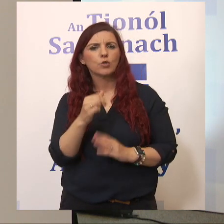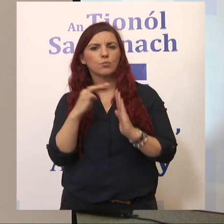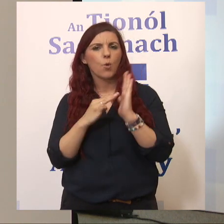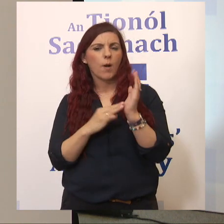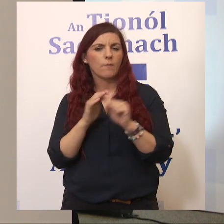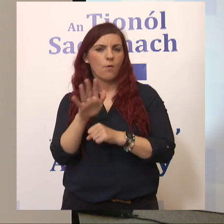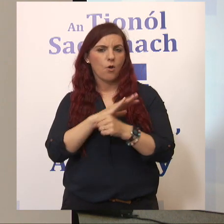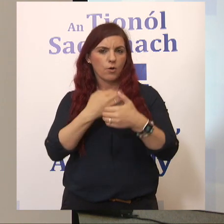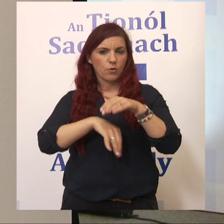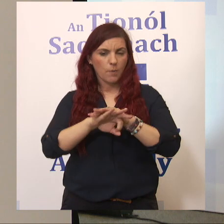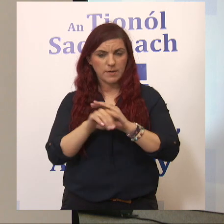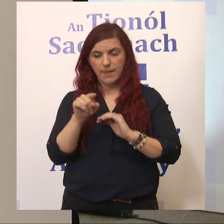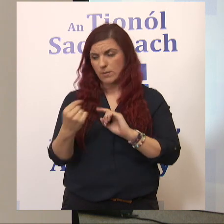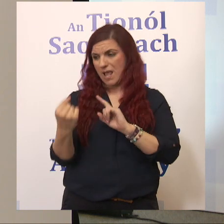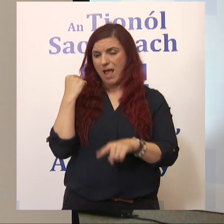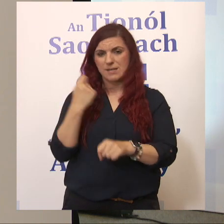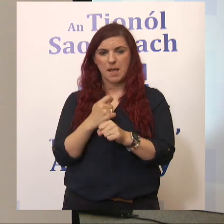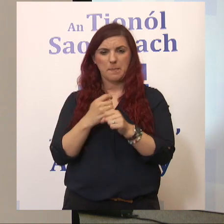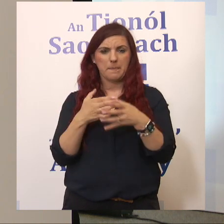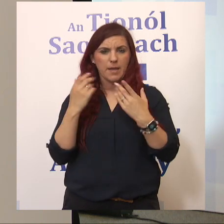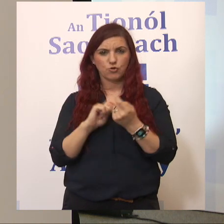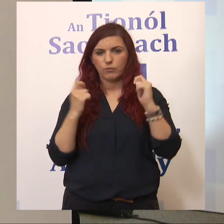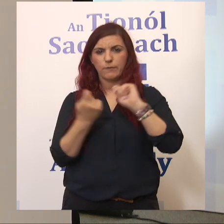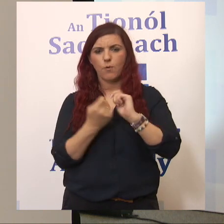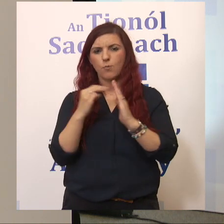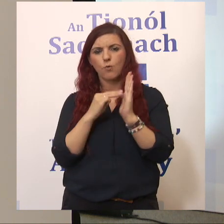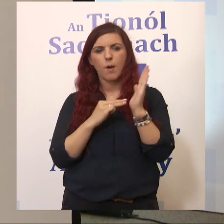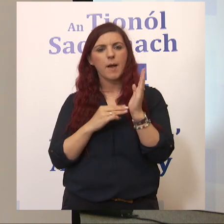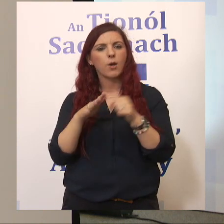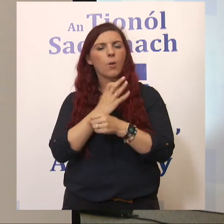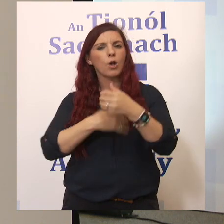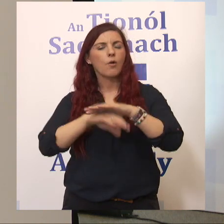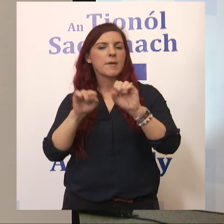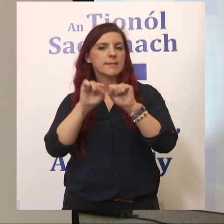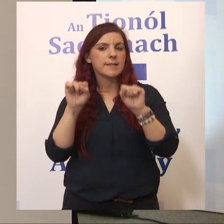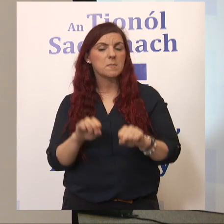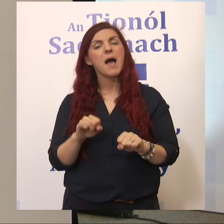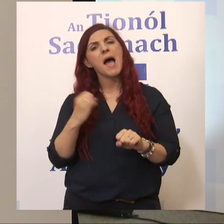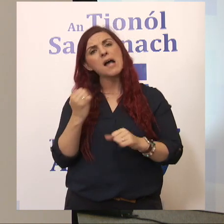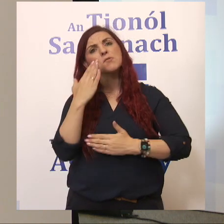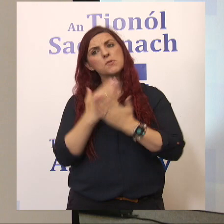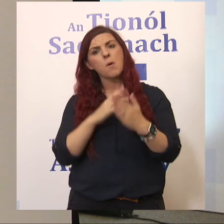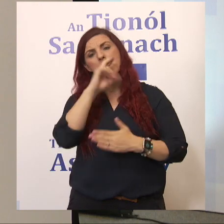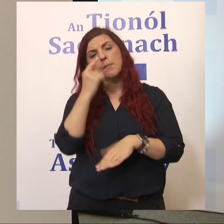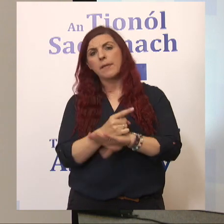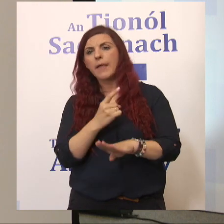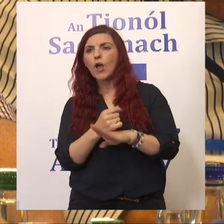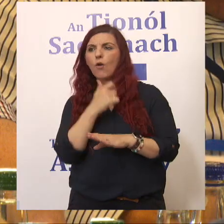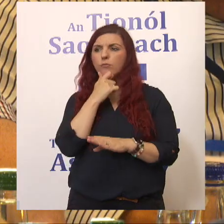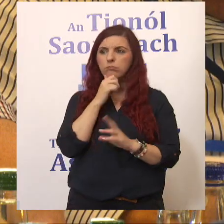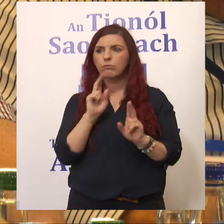the last major reform programme around the local government system. And there you did have some examples of